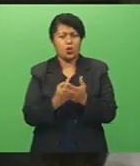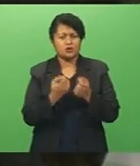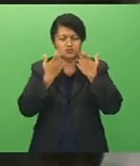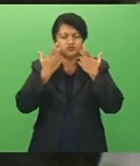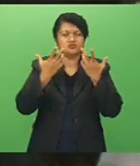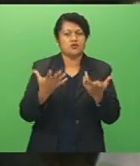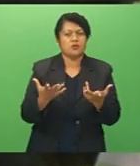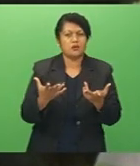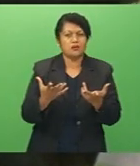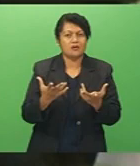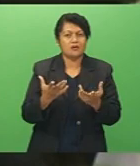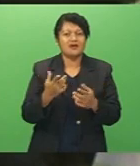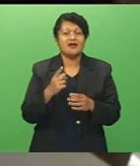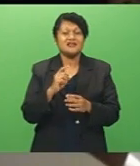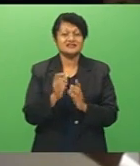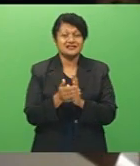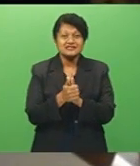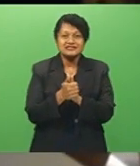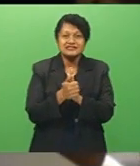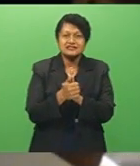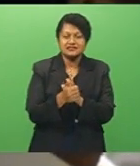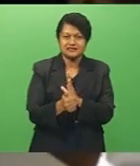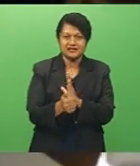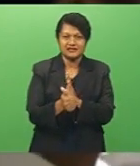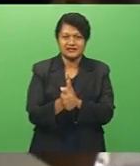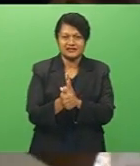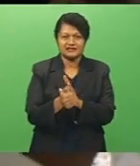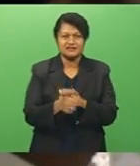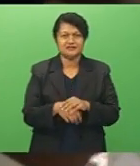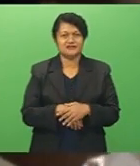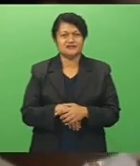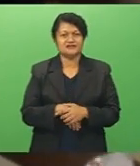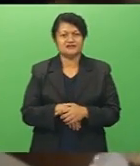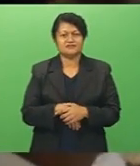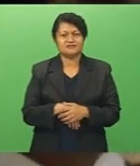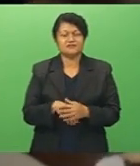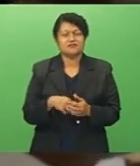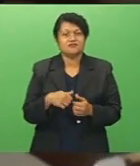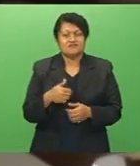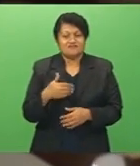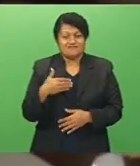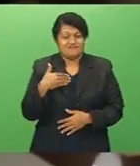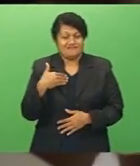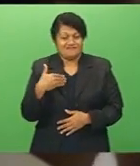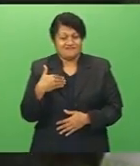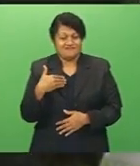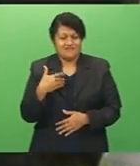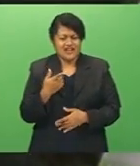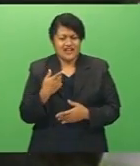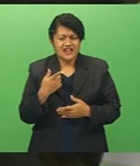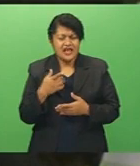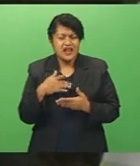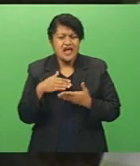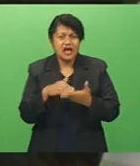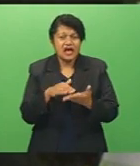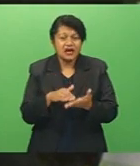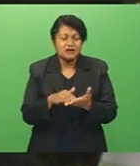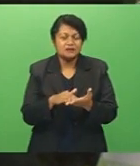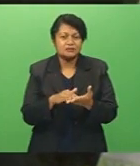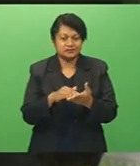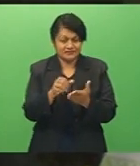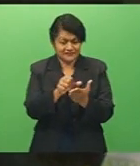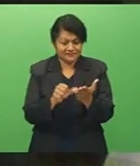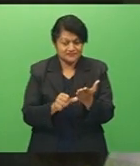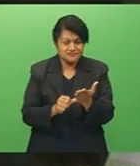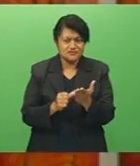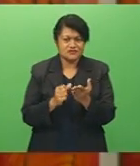It is a therapeutic and helps the artist set goals for life